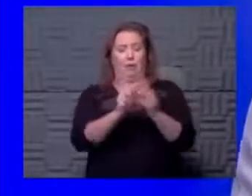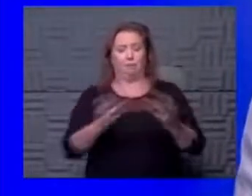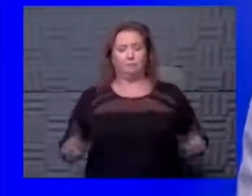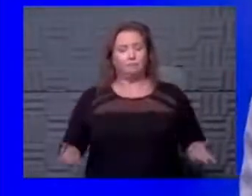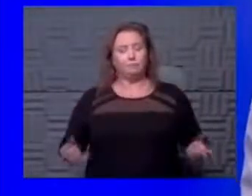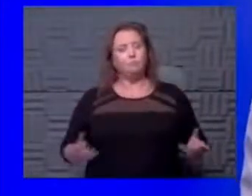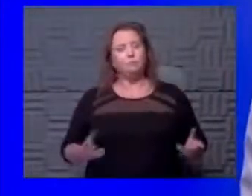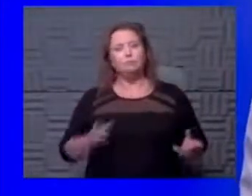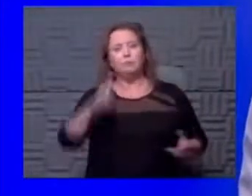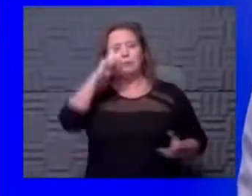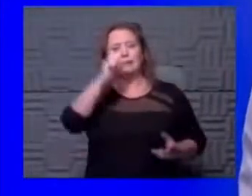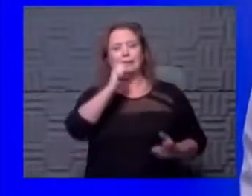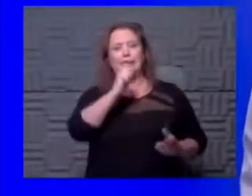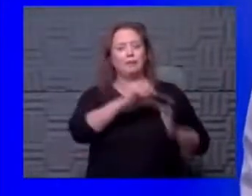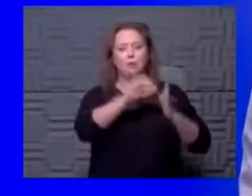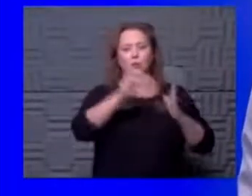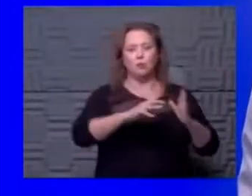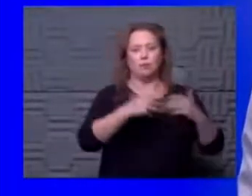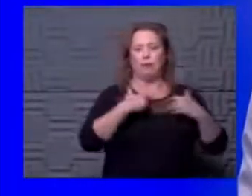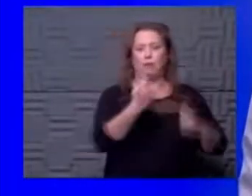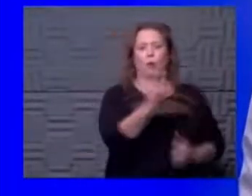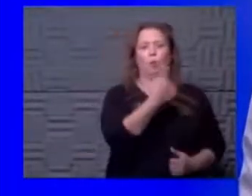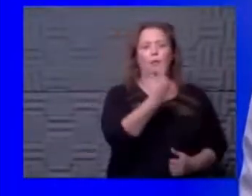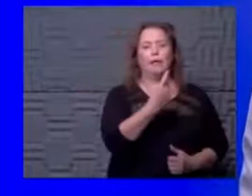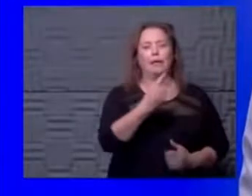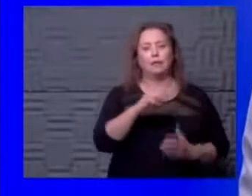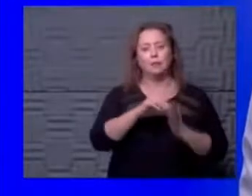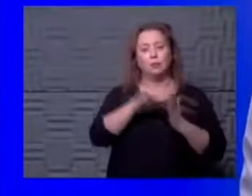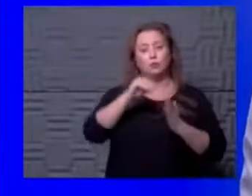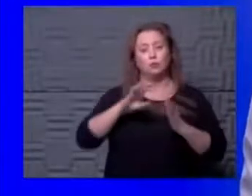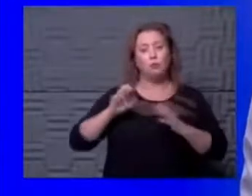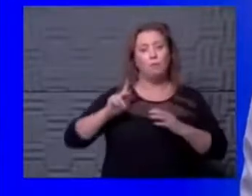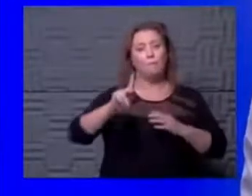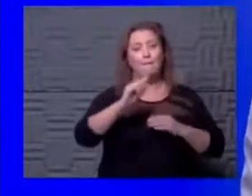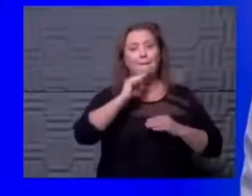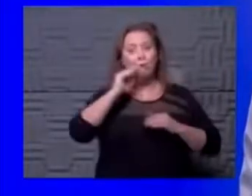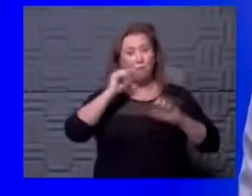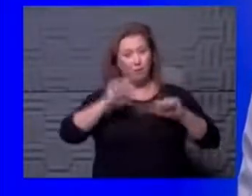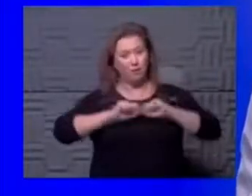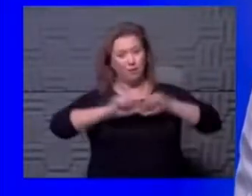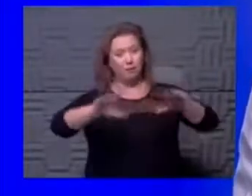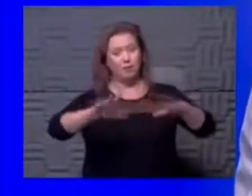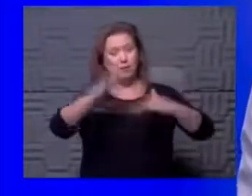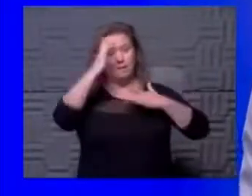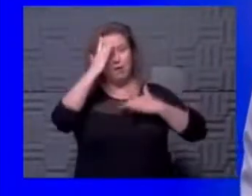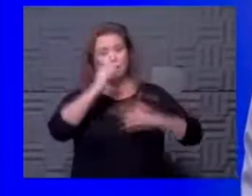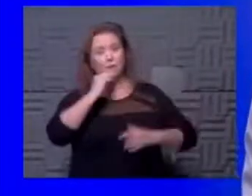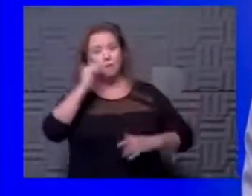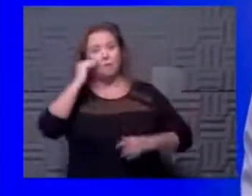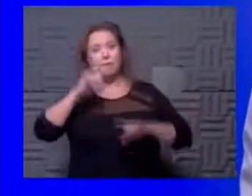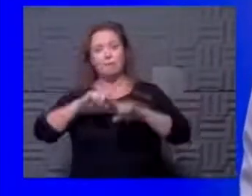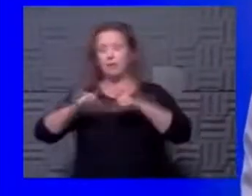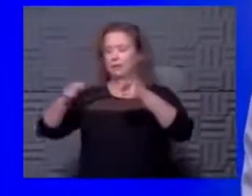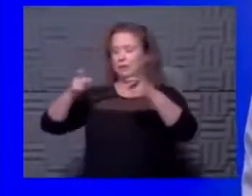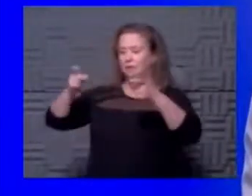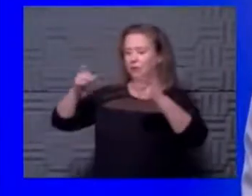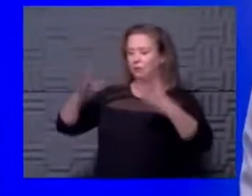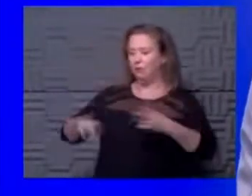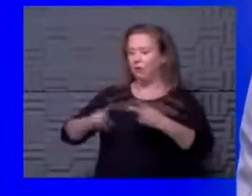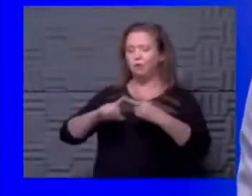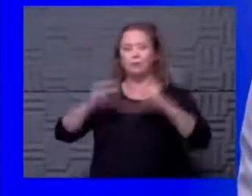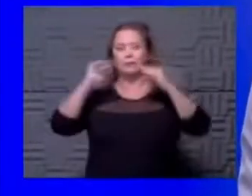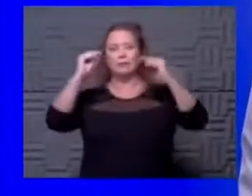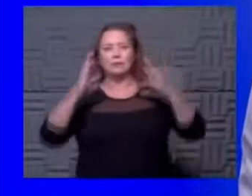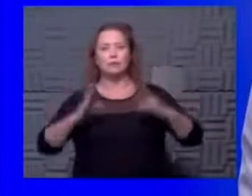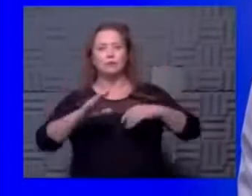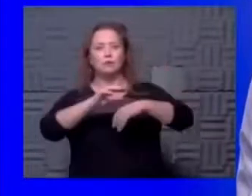Because it's not only the students' health, it's where those students are going back home to take the virus. But it's also the administrators, the teachers,